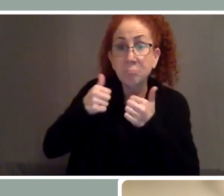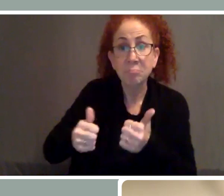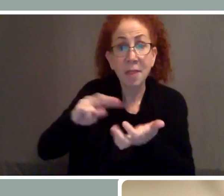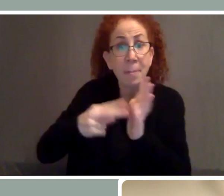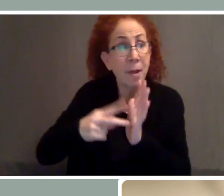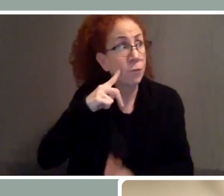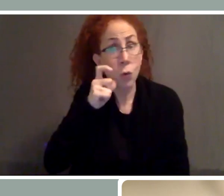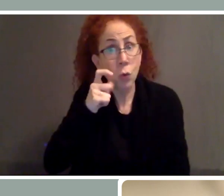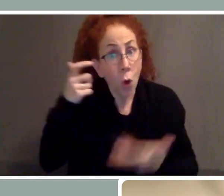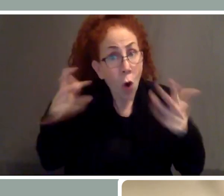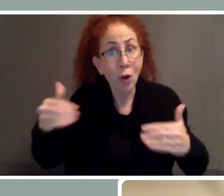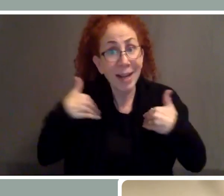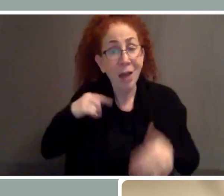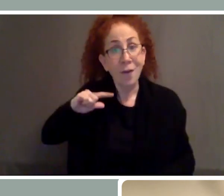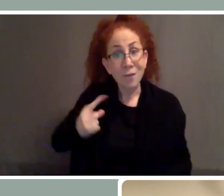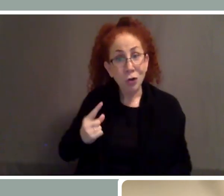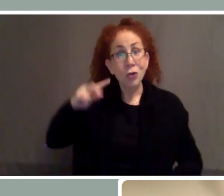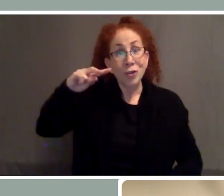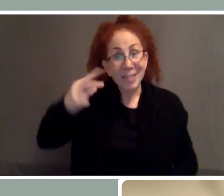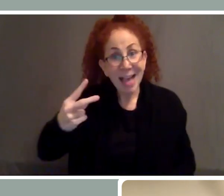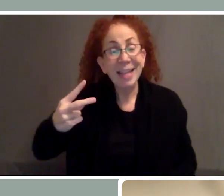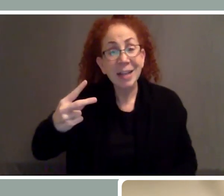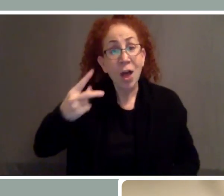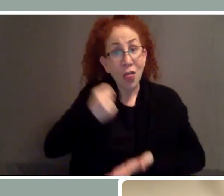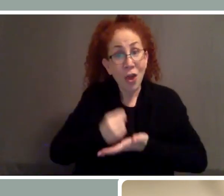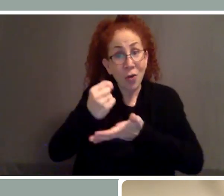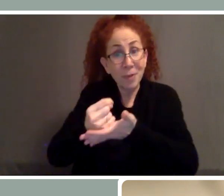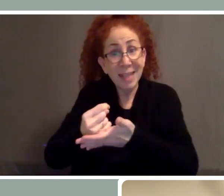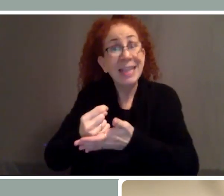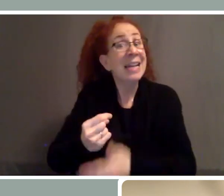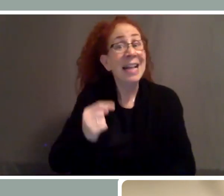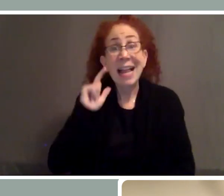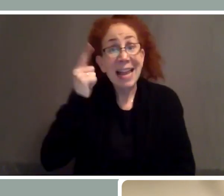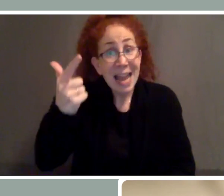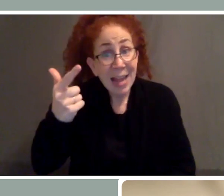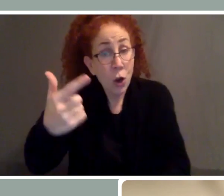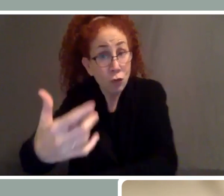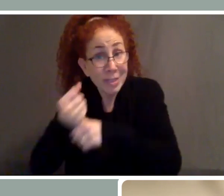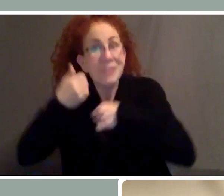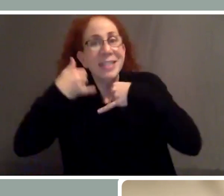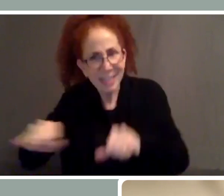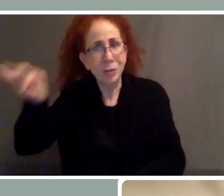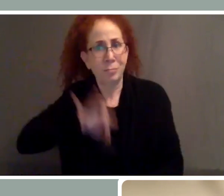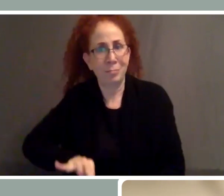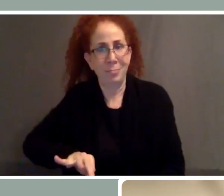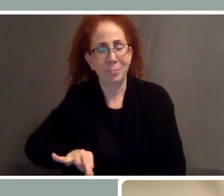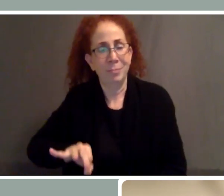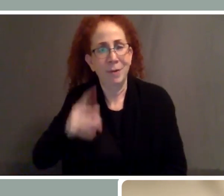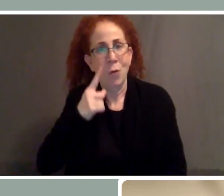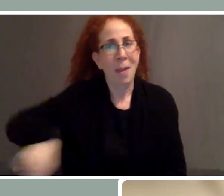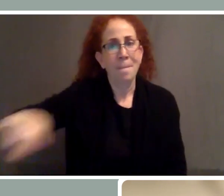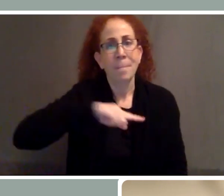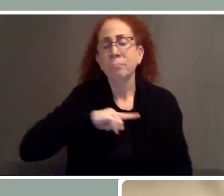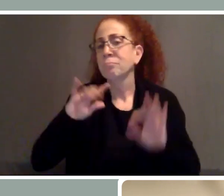who'd already gotten their first or second or third line therapy, even getting it later on still provided significant benefit. And so that